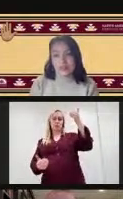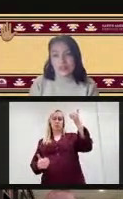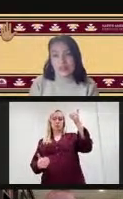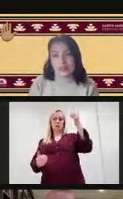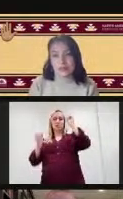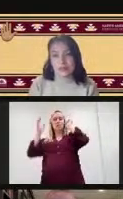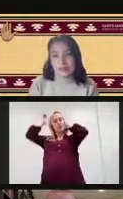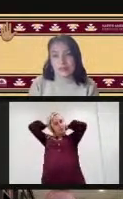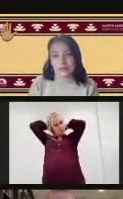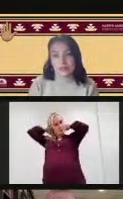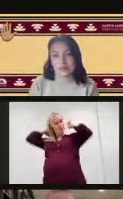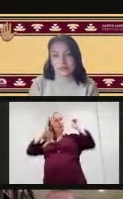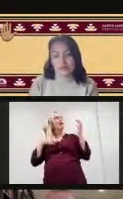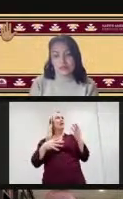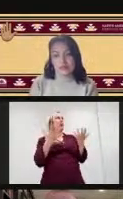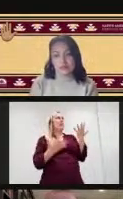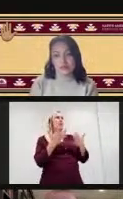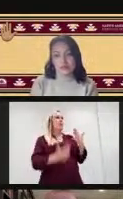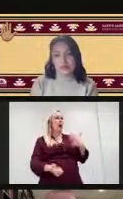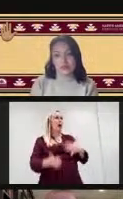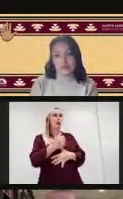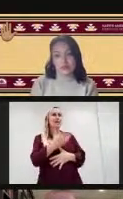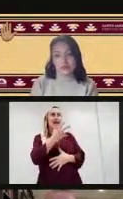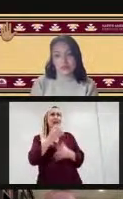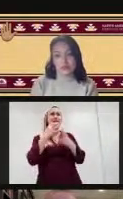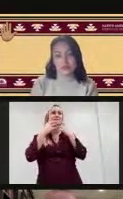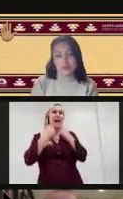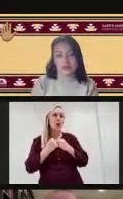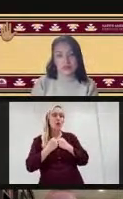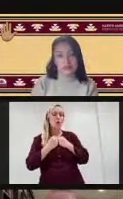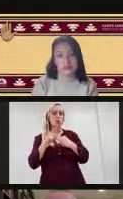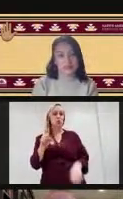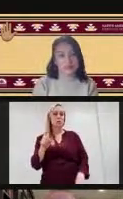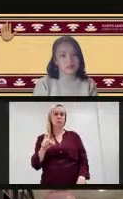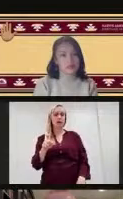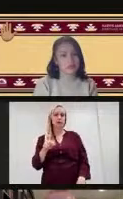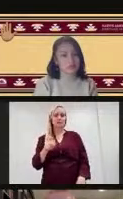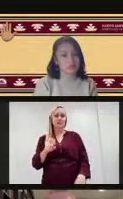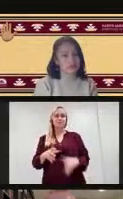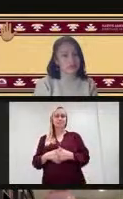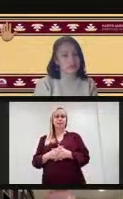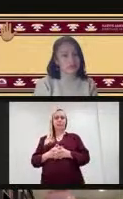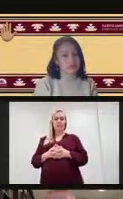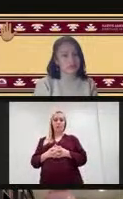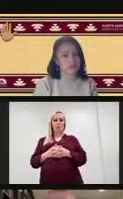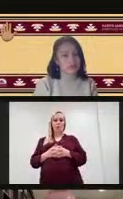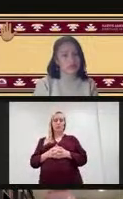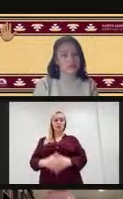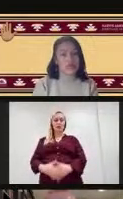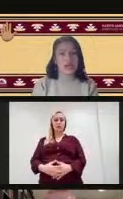How about prioritizes and values? That works for me. In...